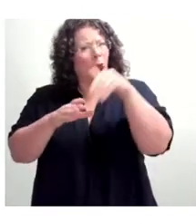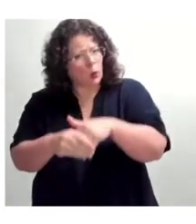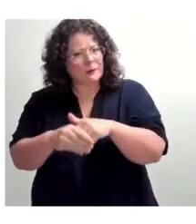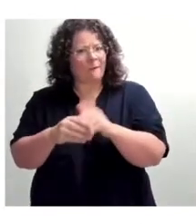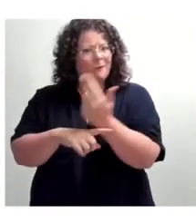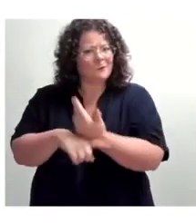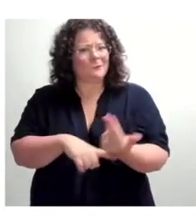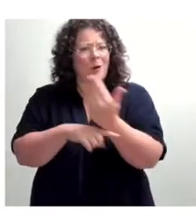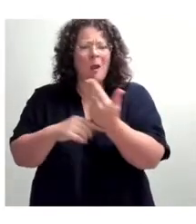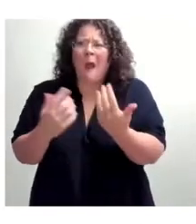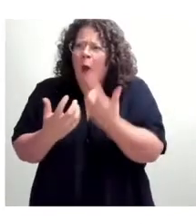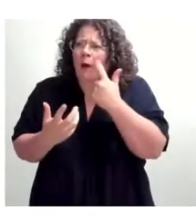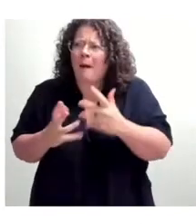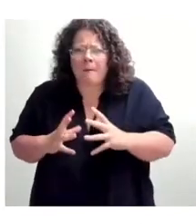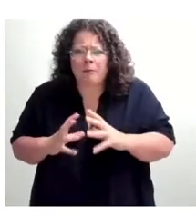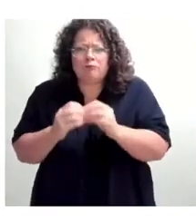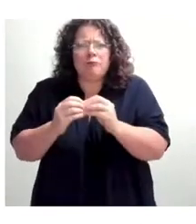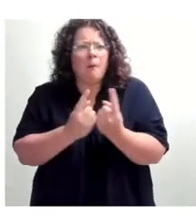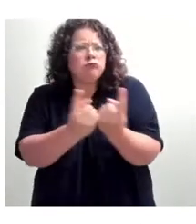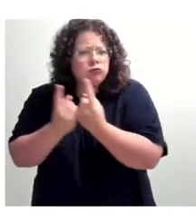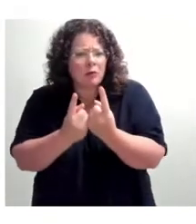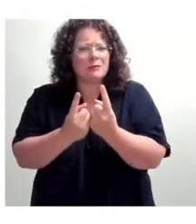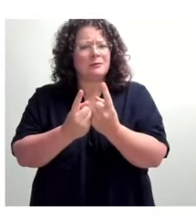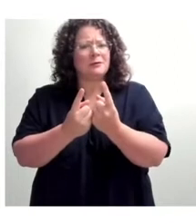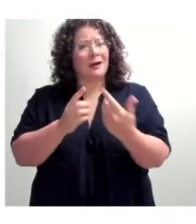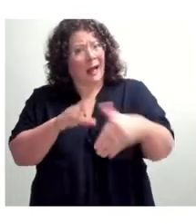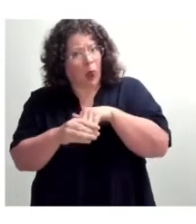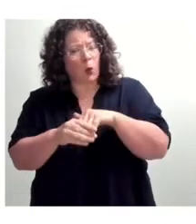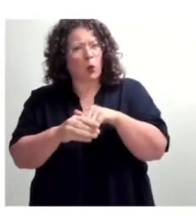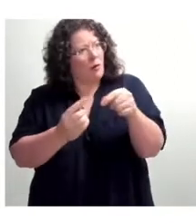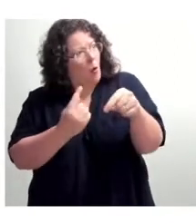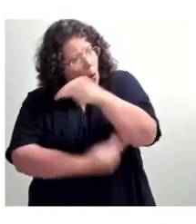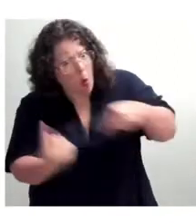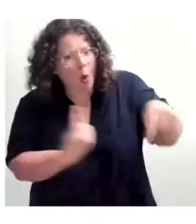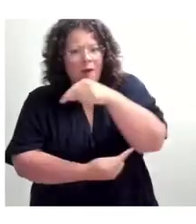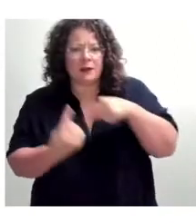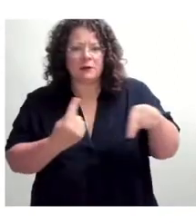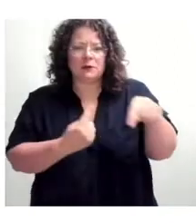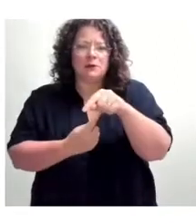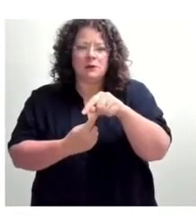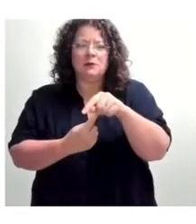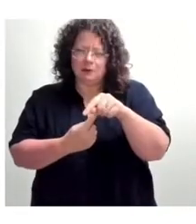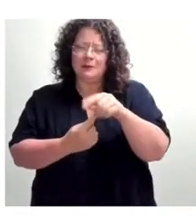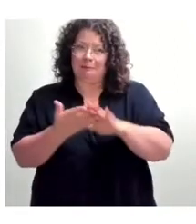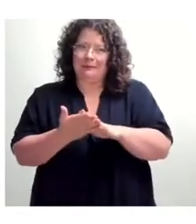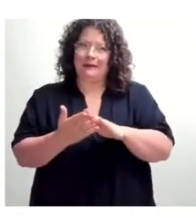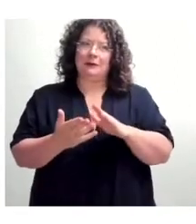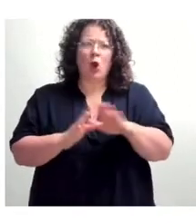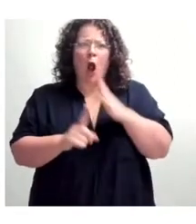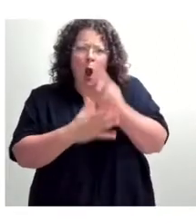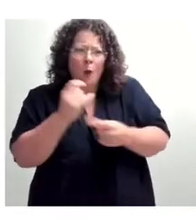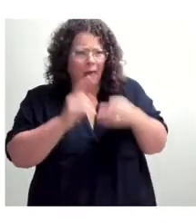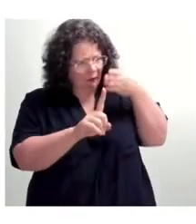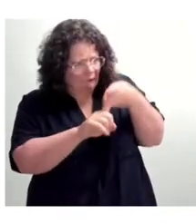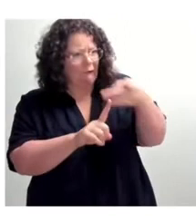in designing a line of adapted clothing for people with disabilities, clothing that's easy